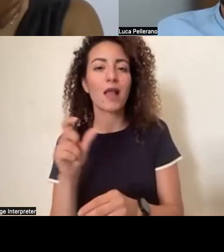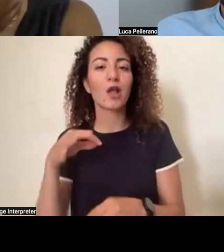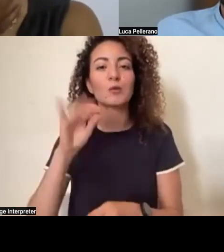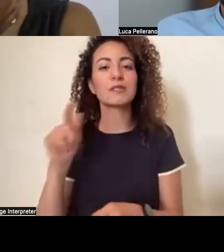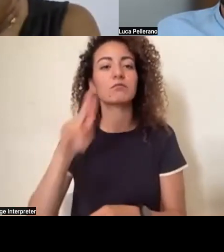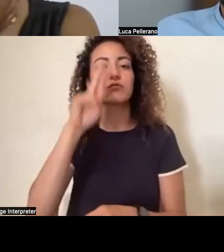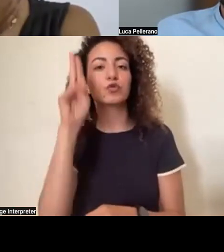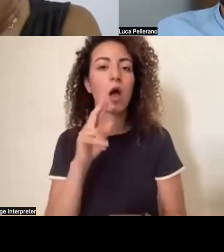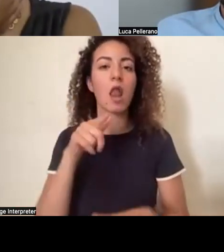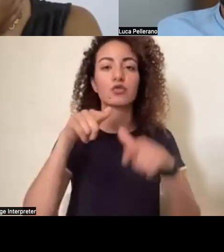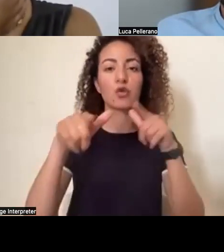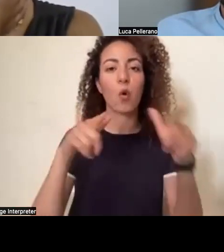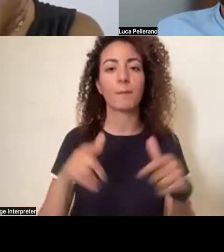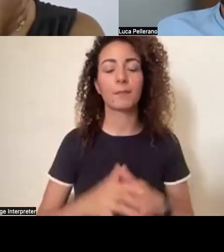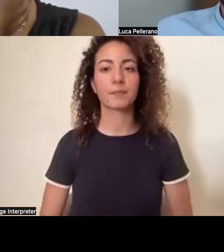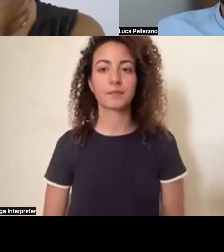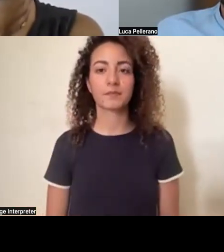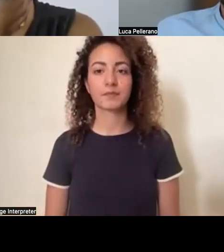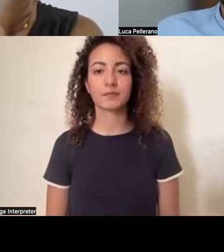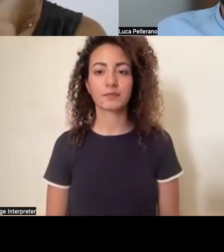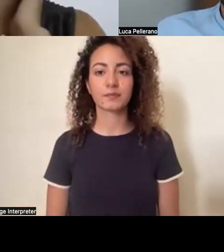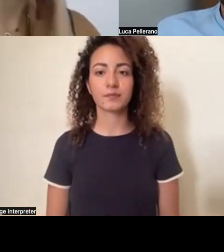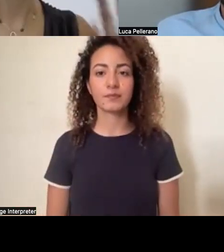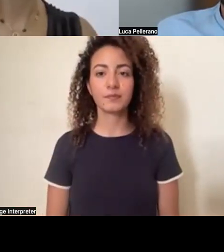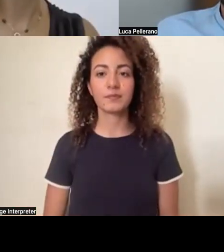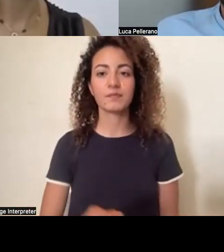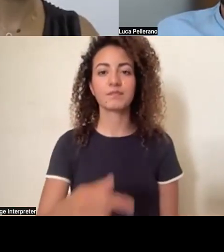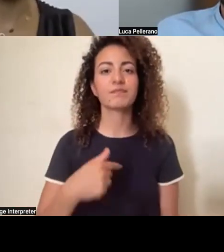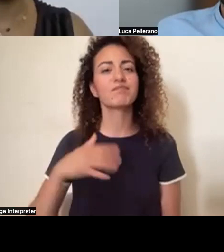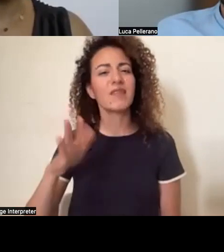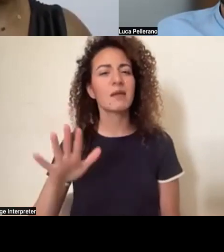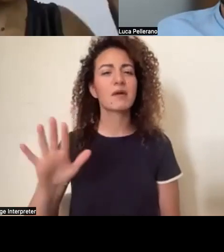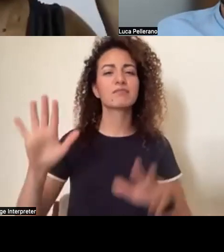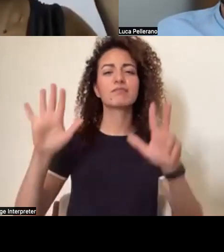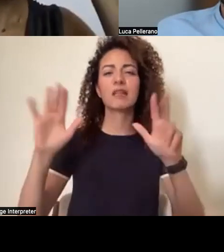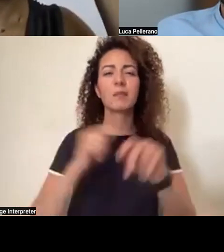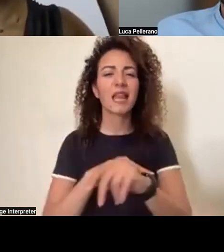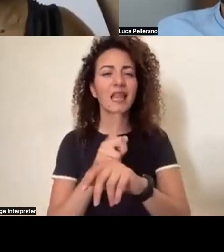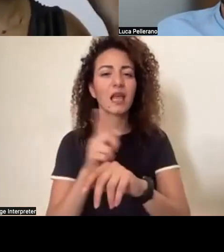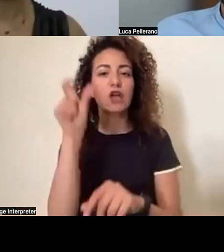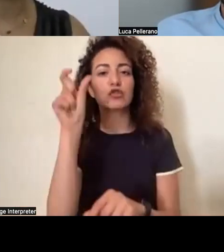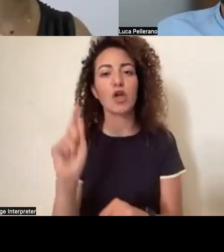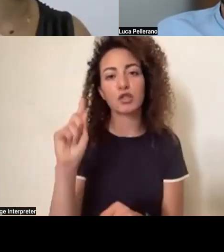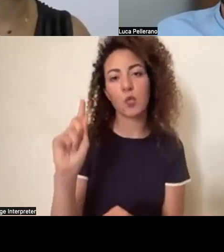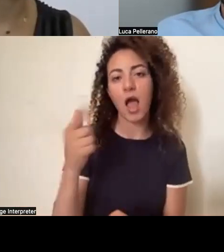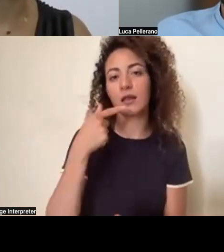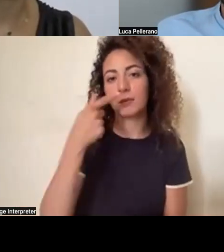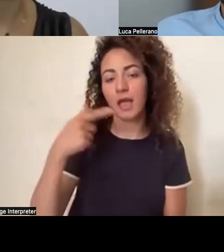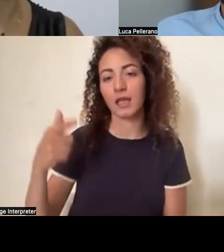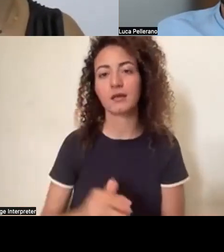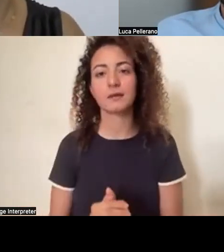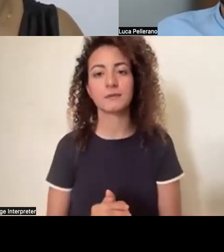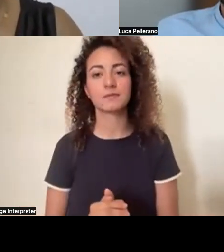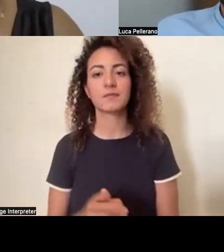and answer. So we will be taking about 8 minutes each of us. And then